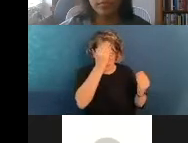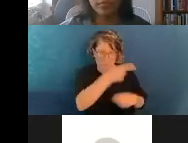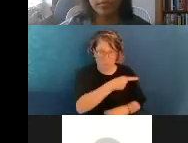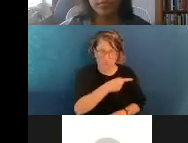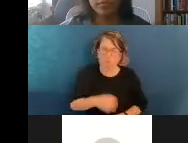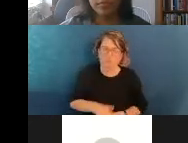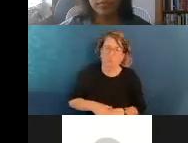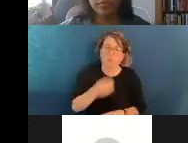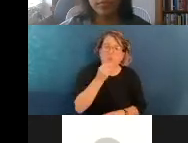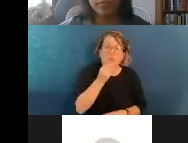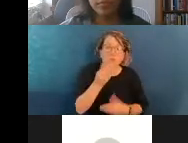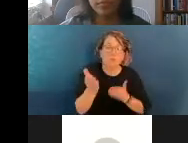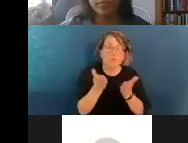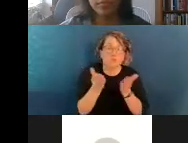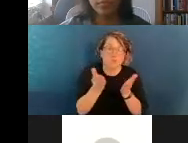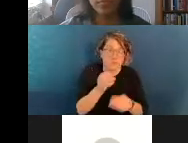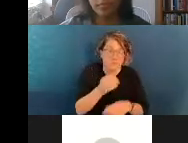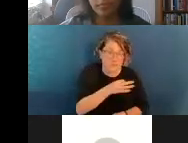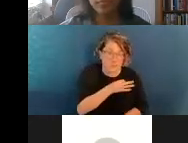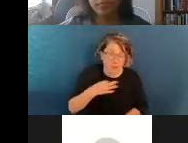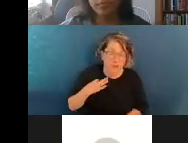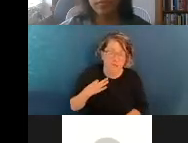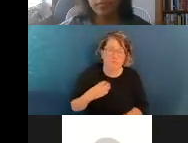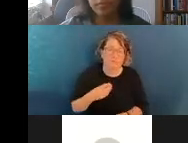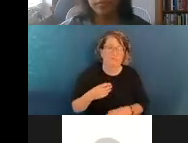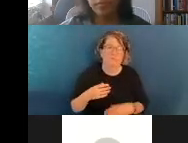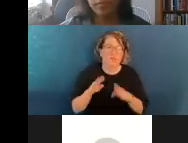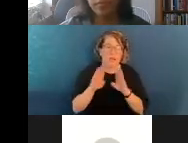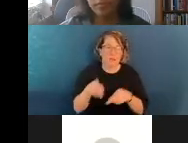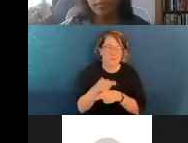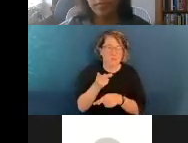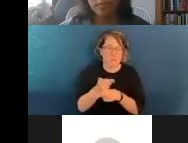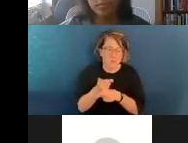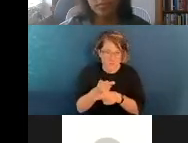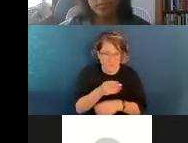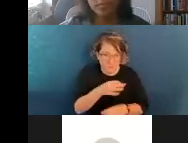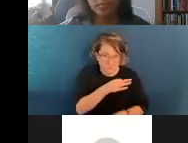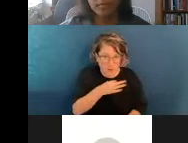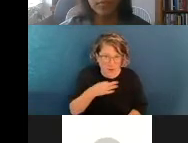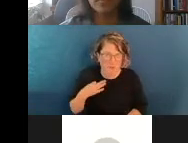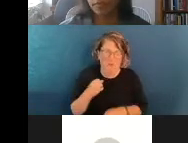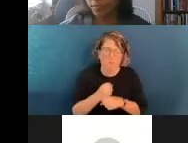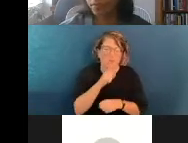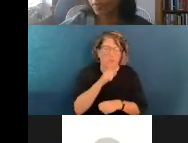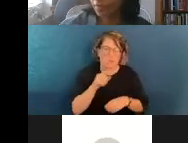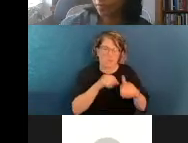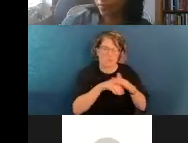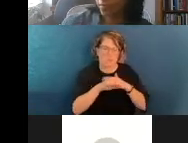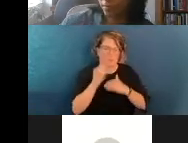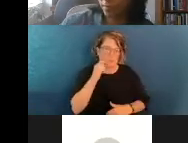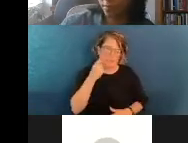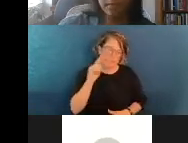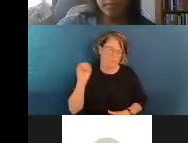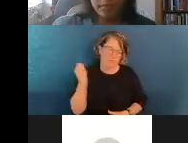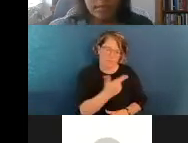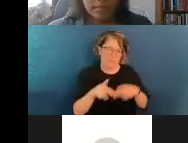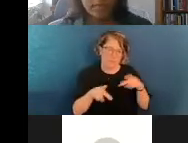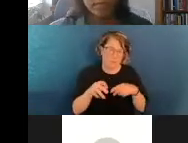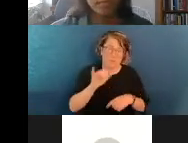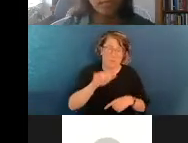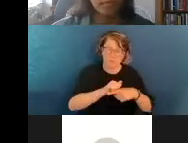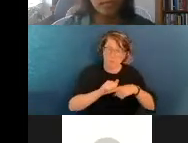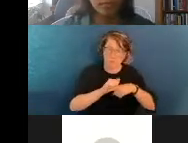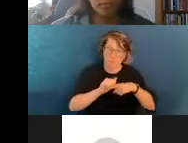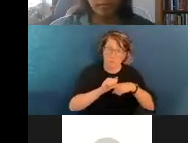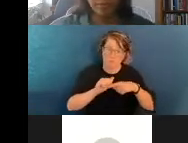to housekeeping staff. And so really making content accessible. So the training is really about